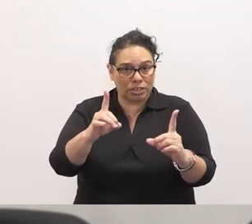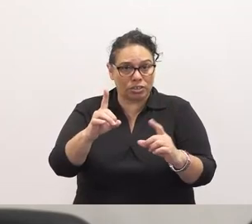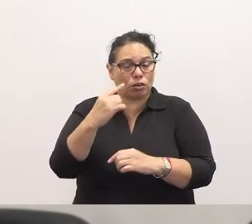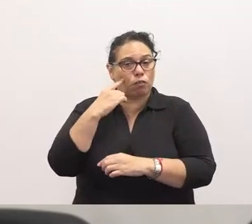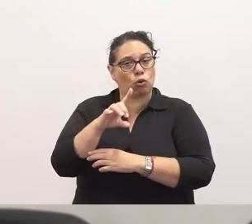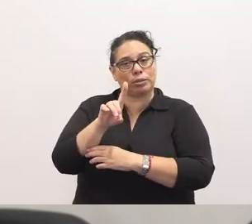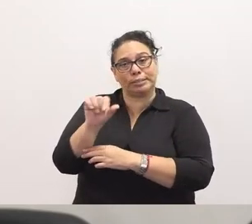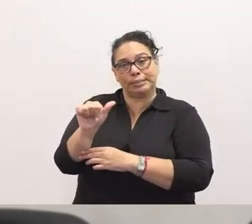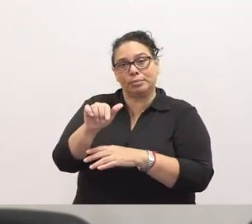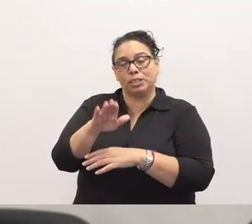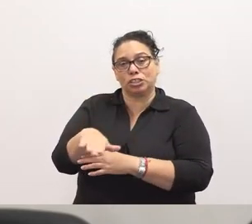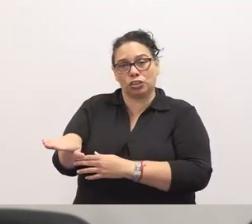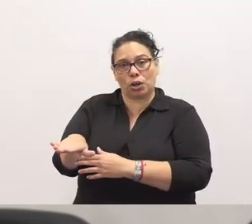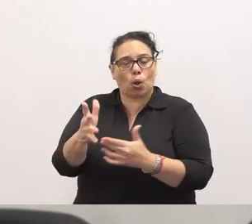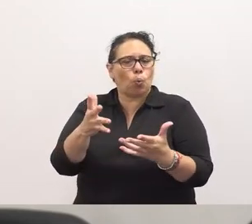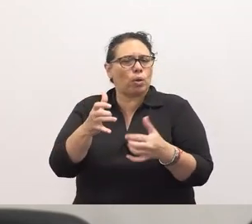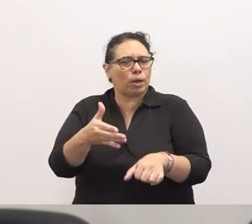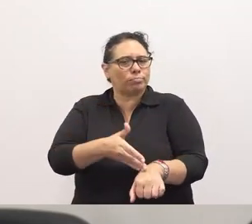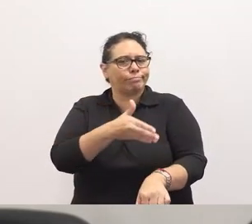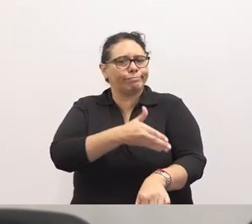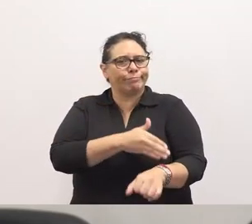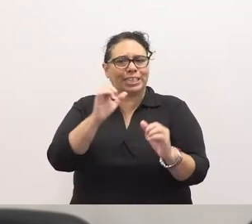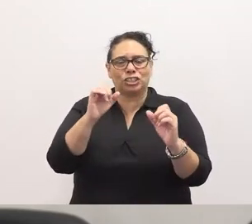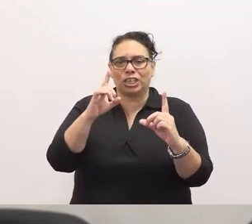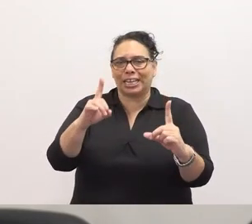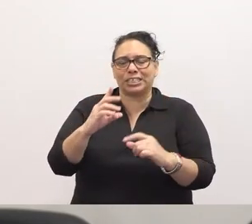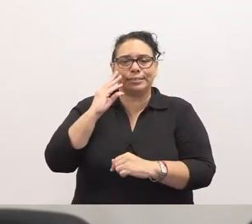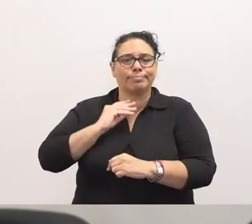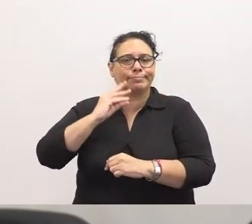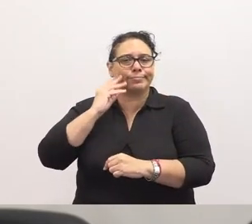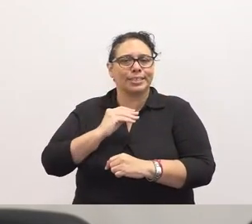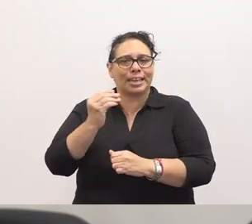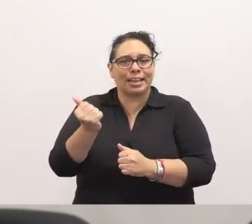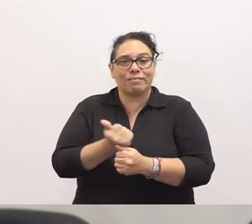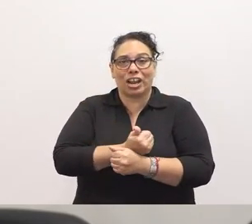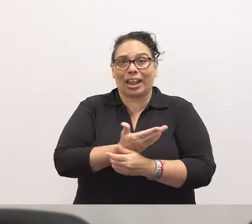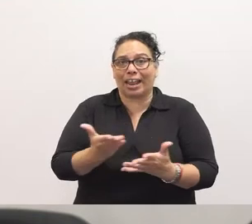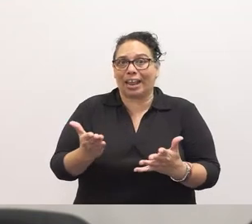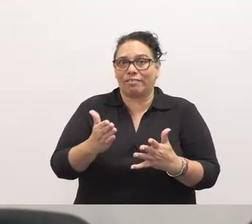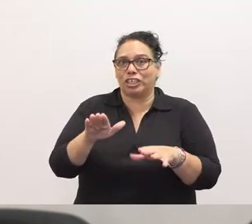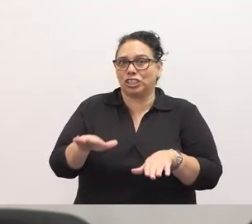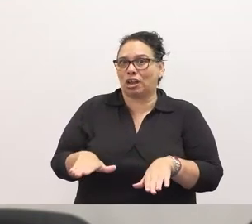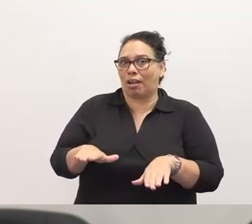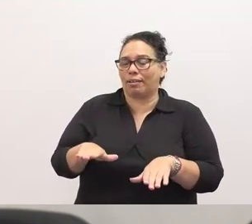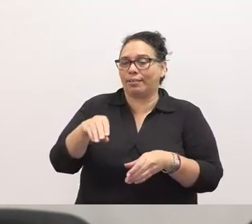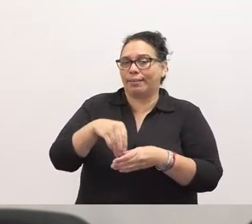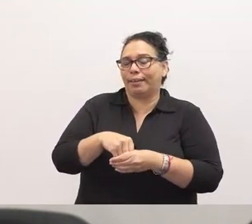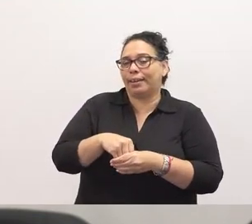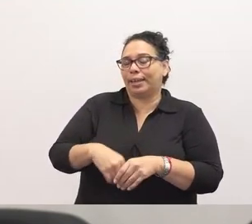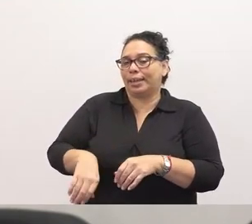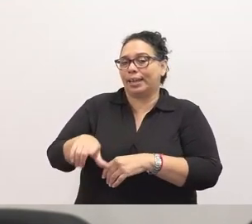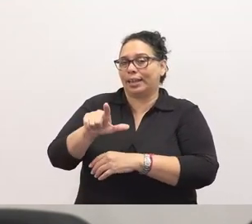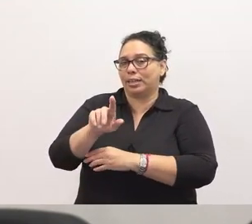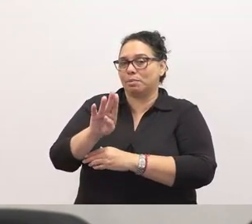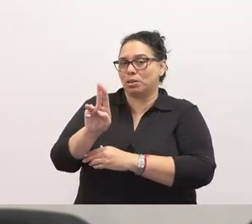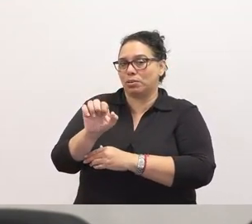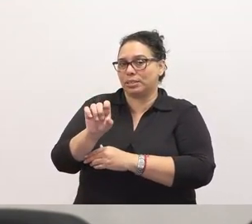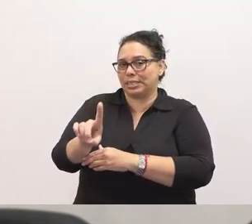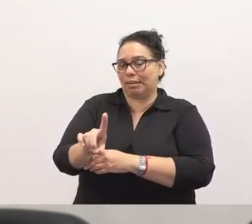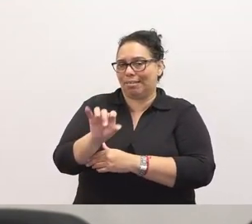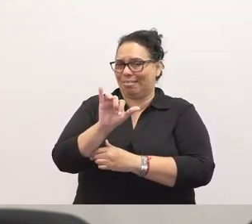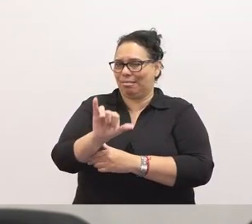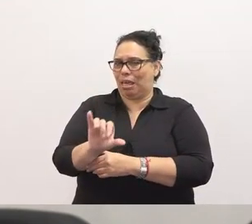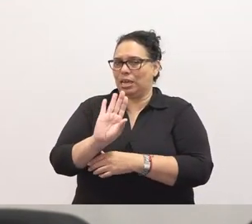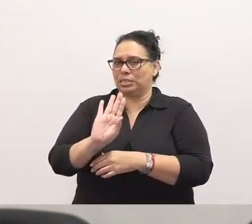disabled children. We want to improve education experience for every child in LBUSD. That is our mission. And we do want to work